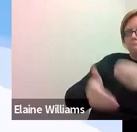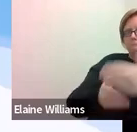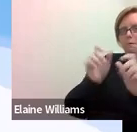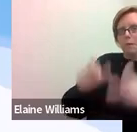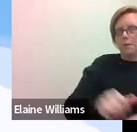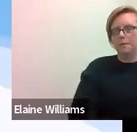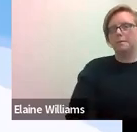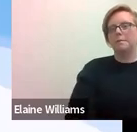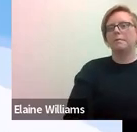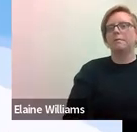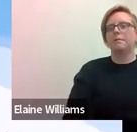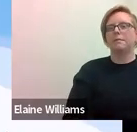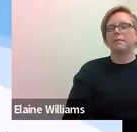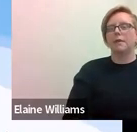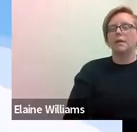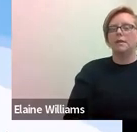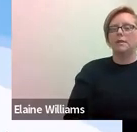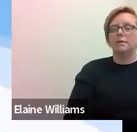notice.